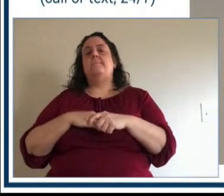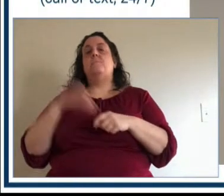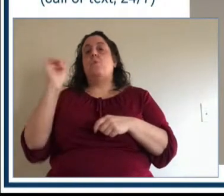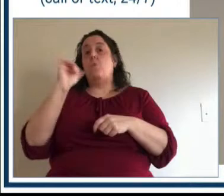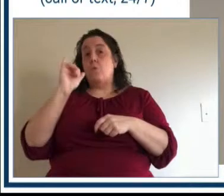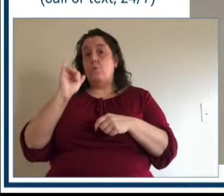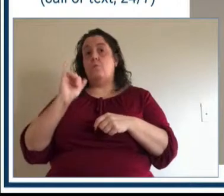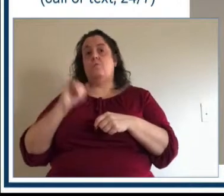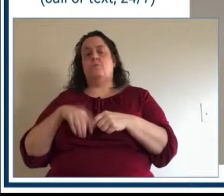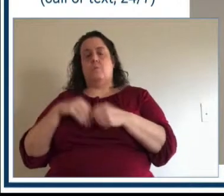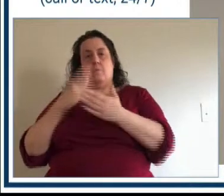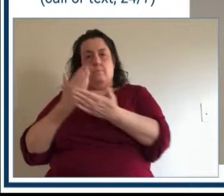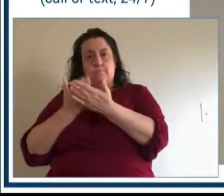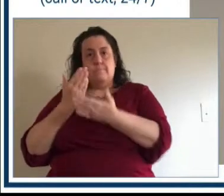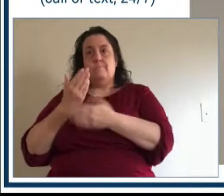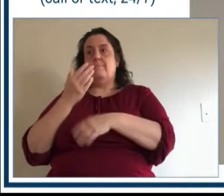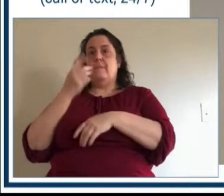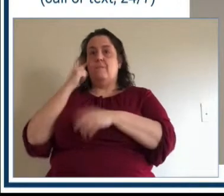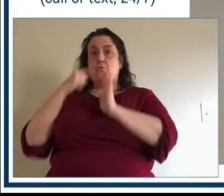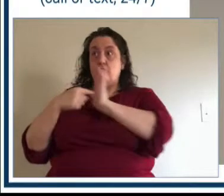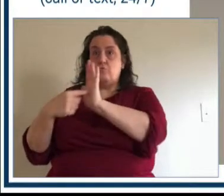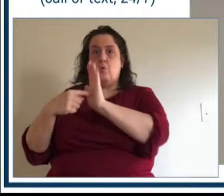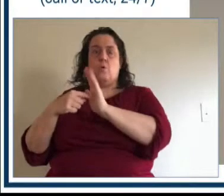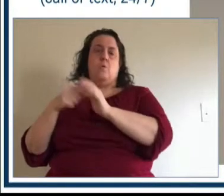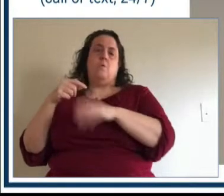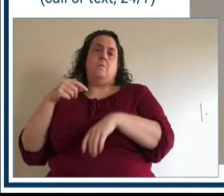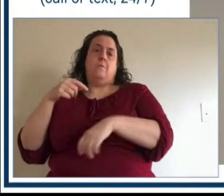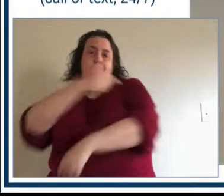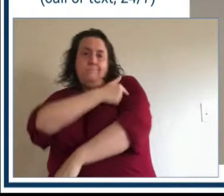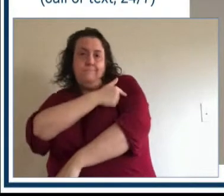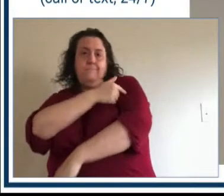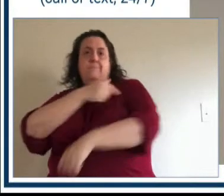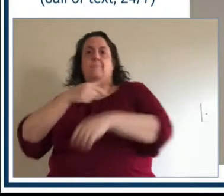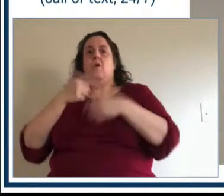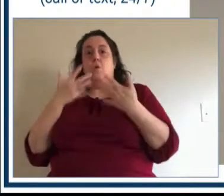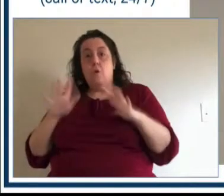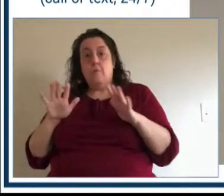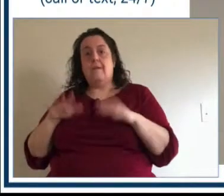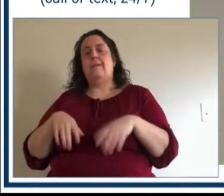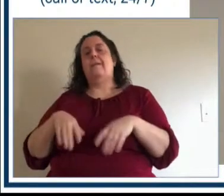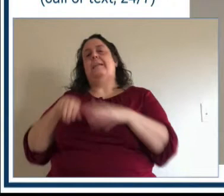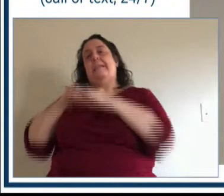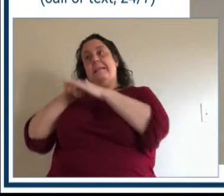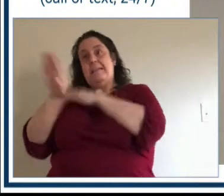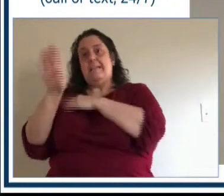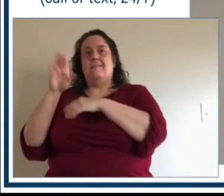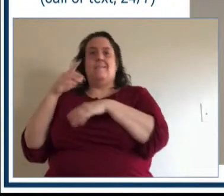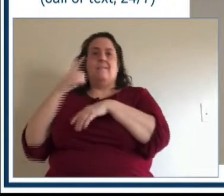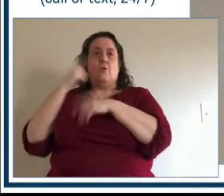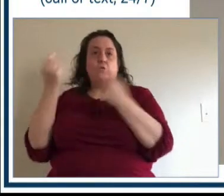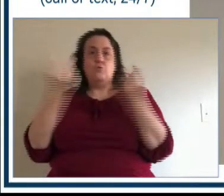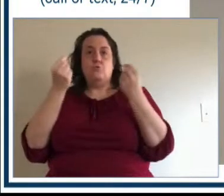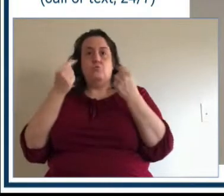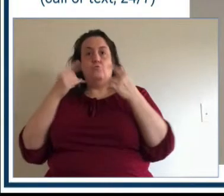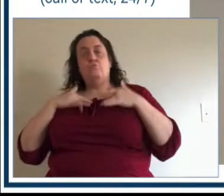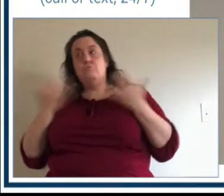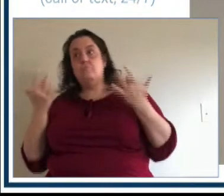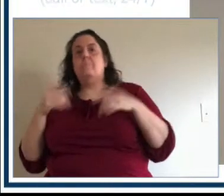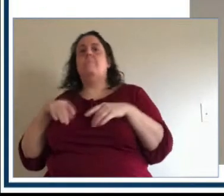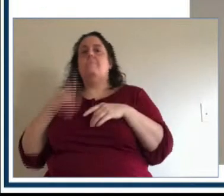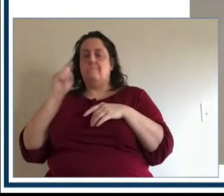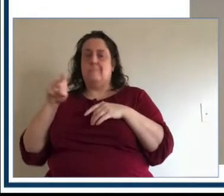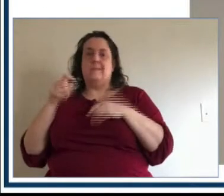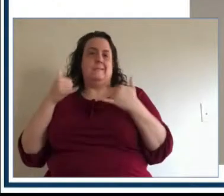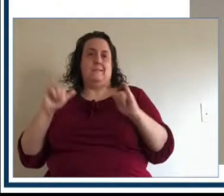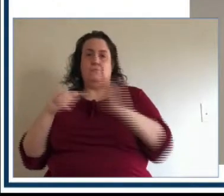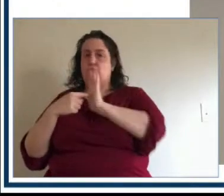for all discretionary activities, even if gathering limits and physical distancing now apply.